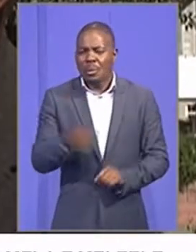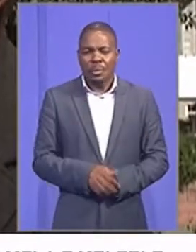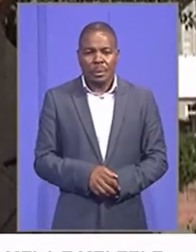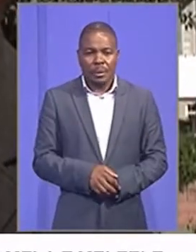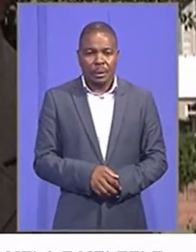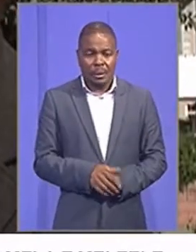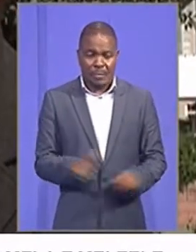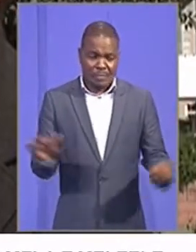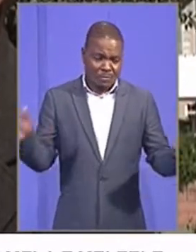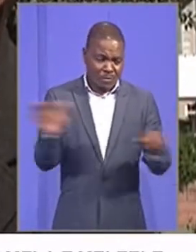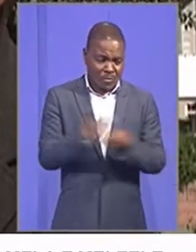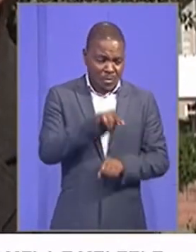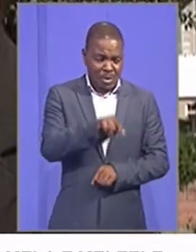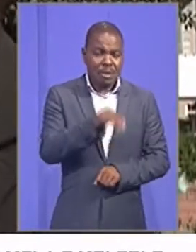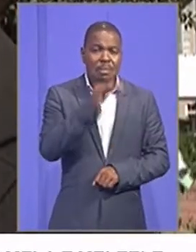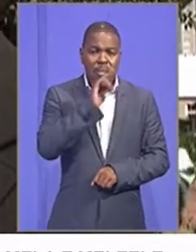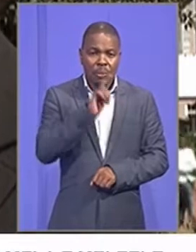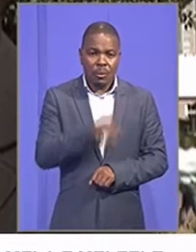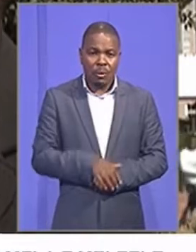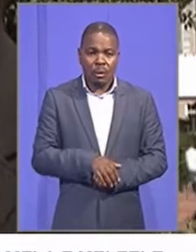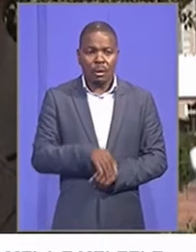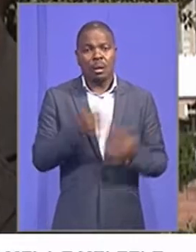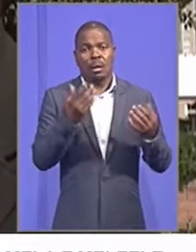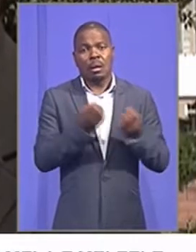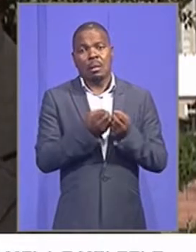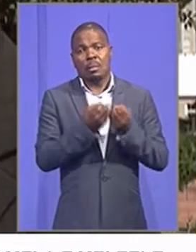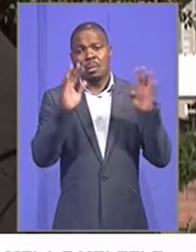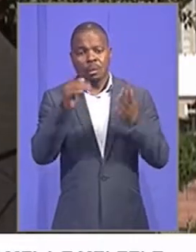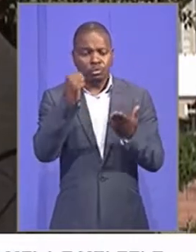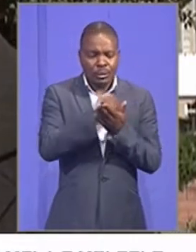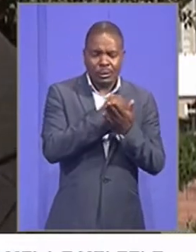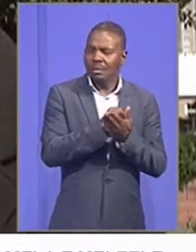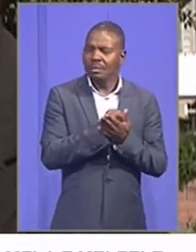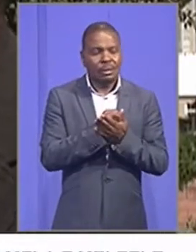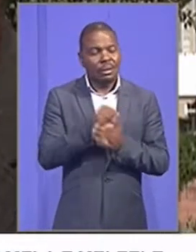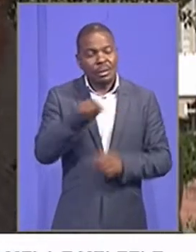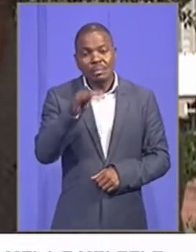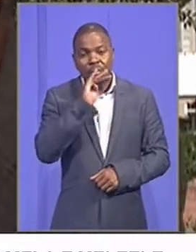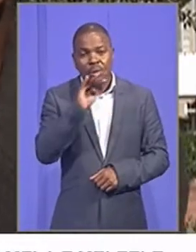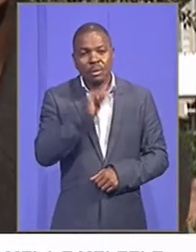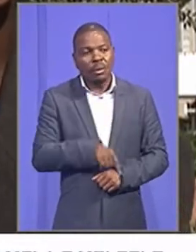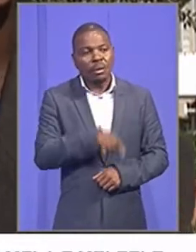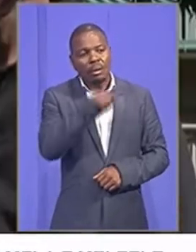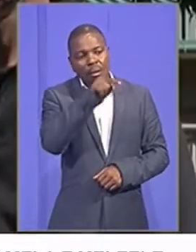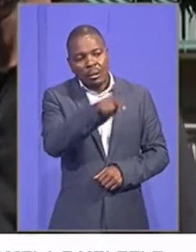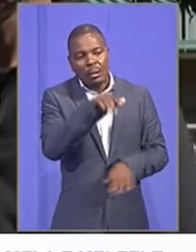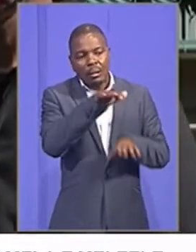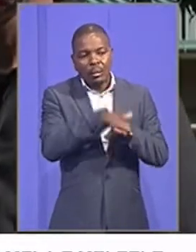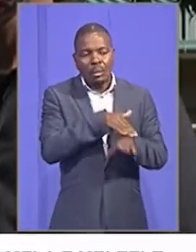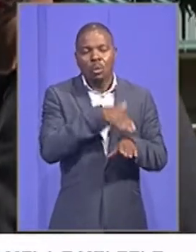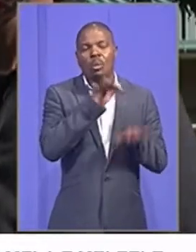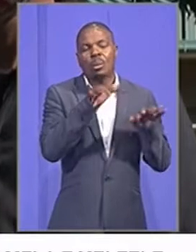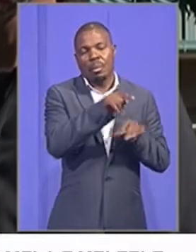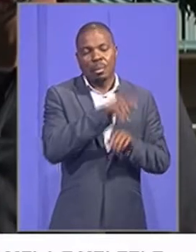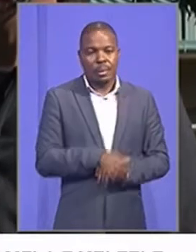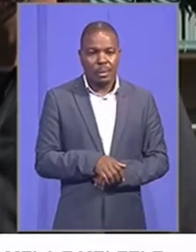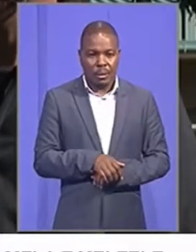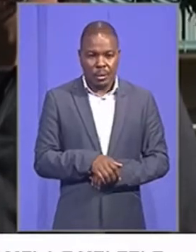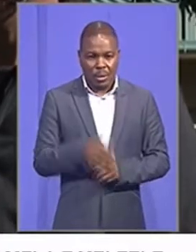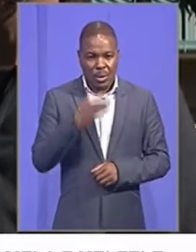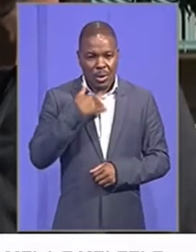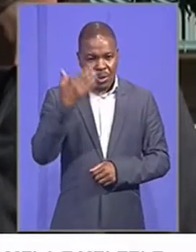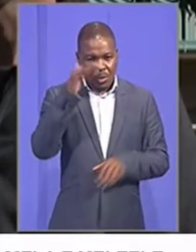ho bolele hore hona le koduwa ya batho ba registerang empa ba bolela se ba se bolelang ile inefficiency. We know all the people who are